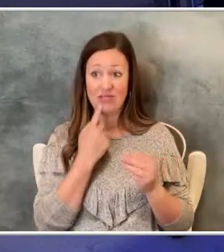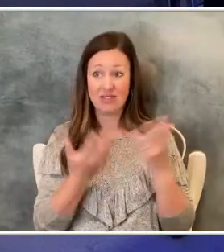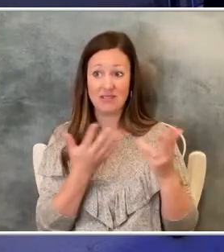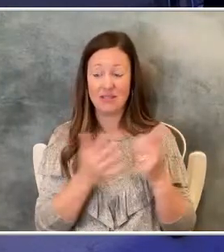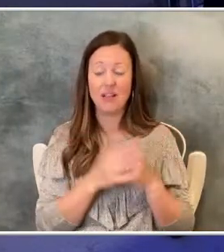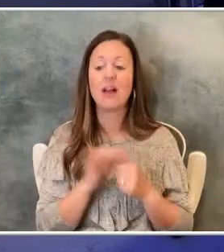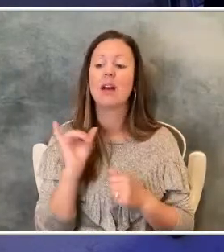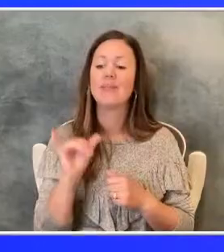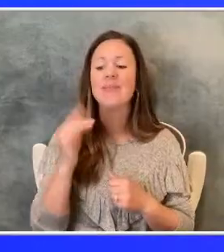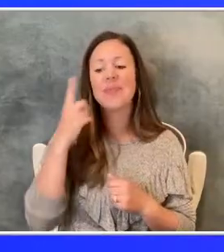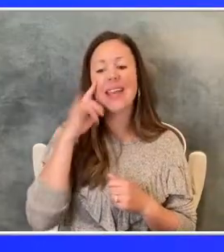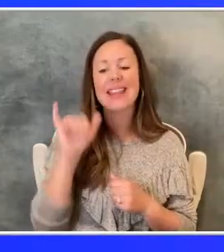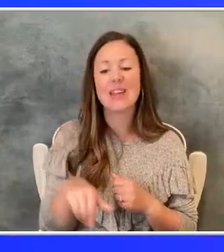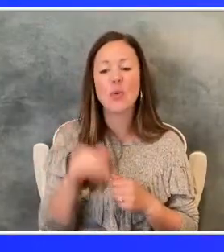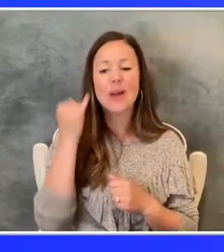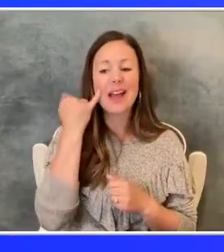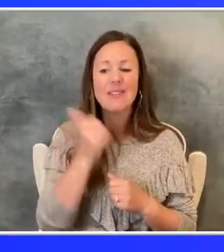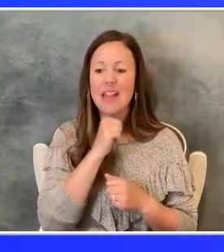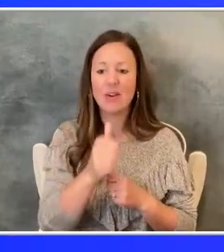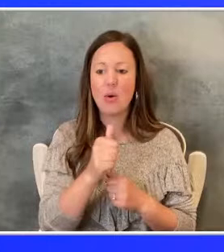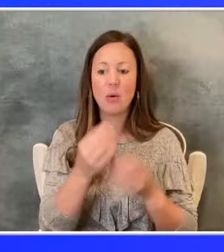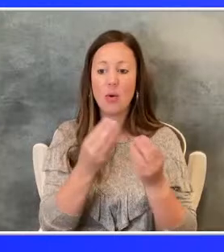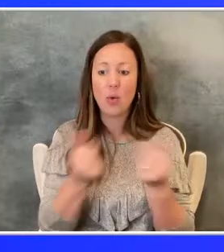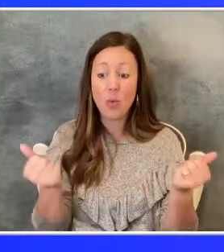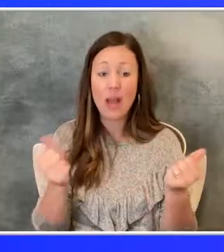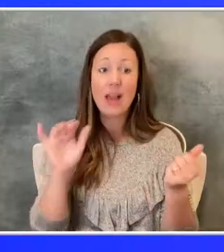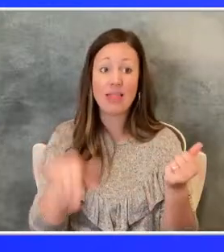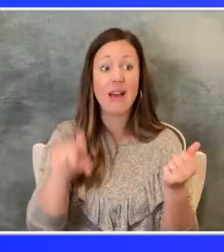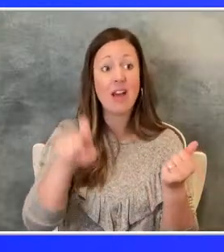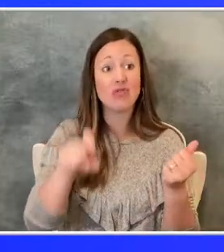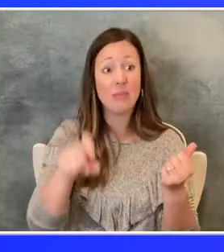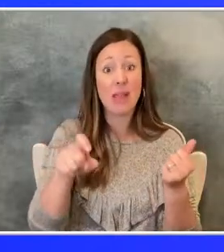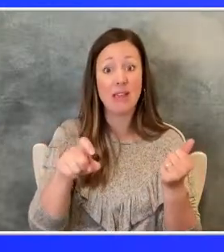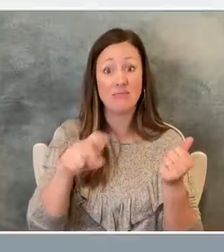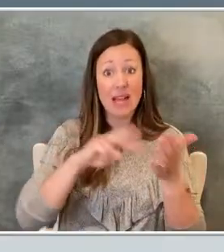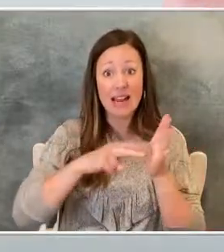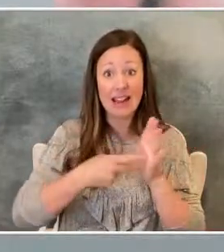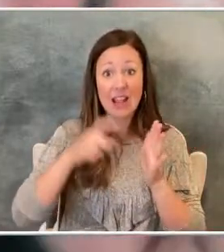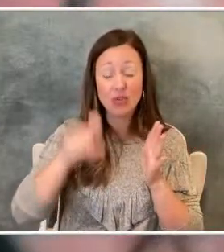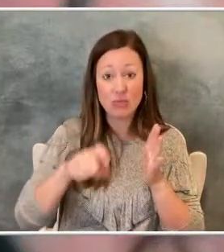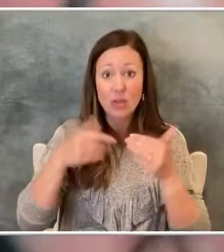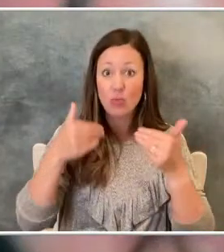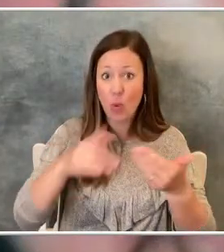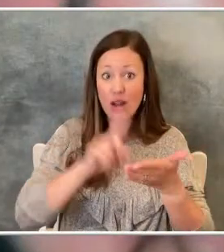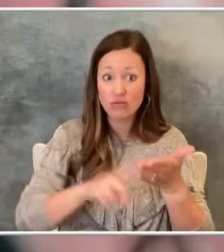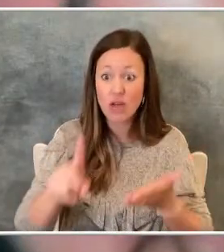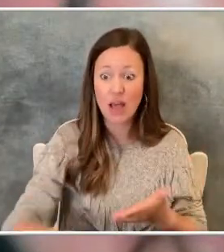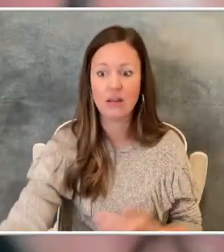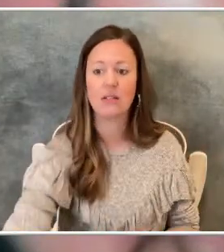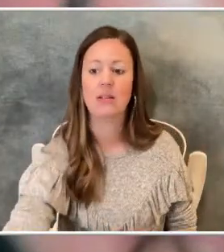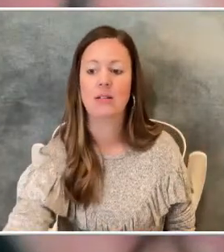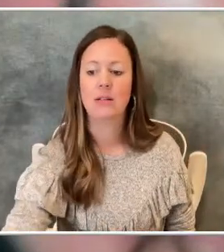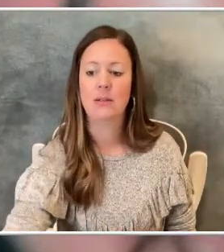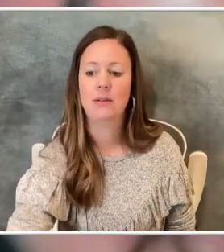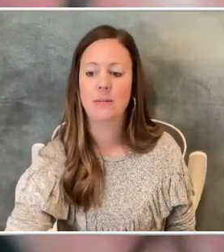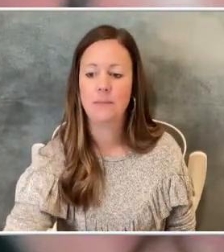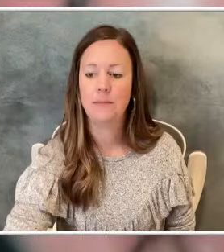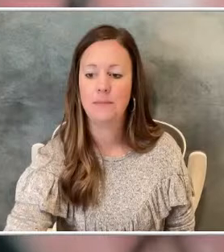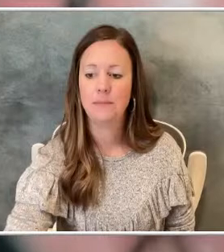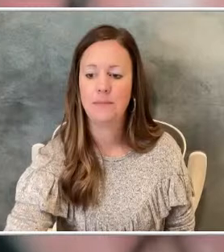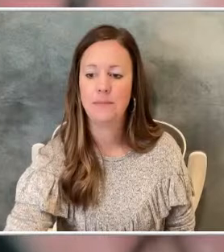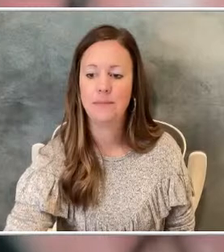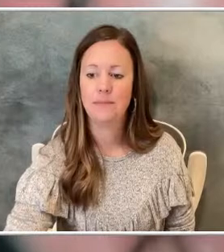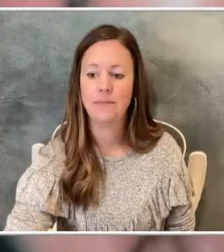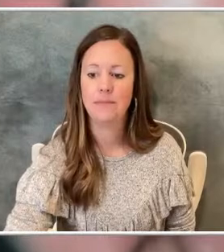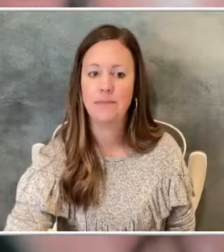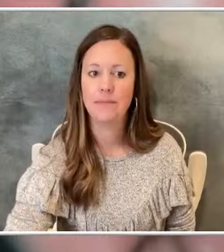skin bumps, if they don't go away, that should be an indication that you need to get it checked. Even if they're not orange like that? I mean, if my kid has that, I'm